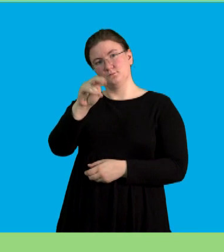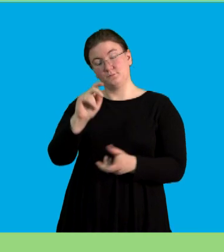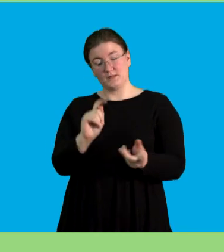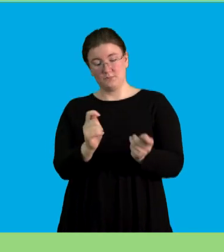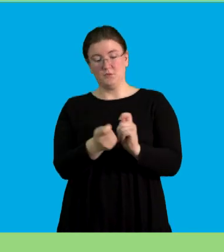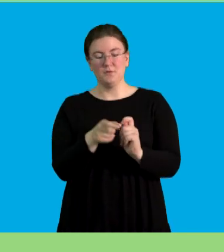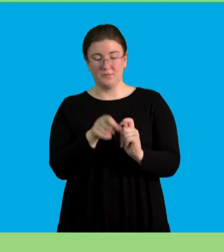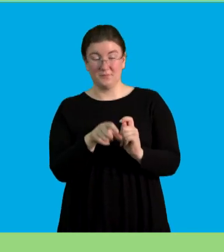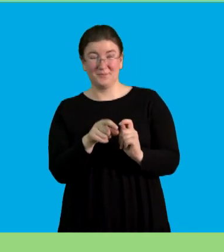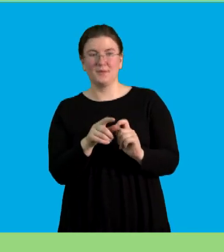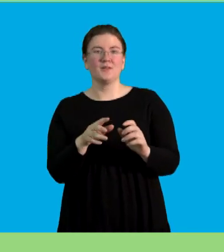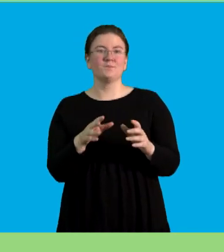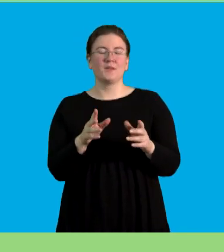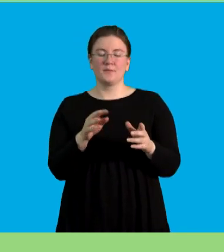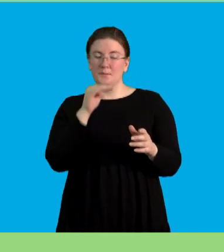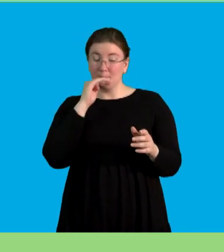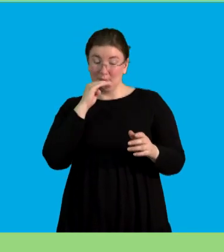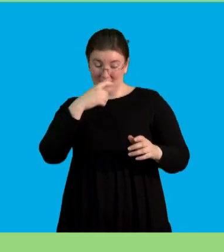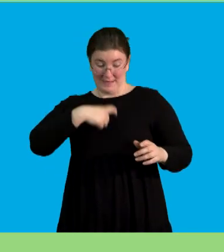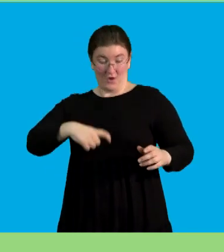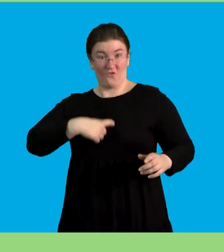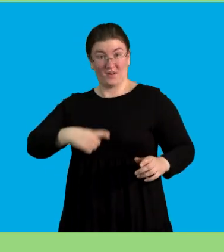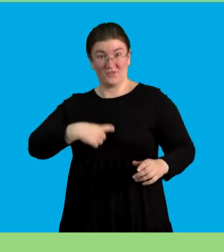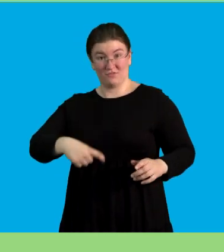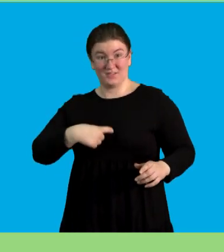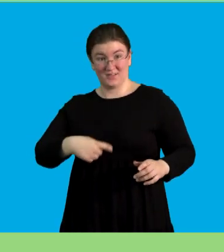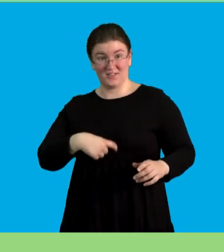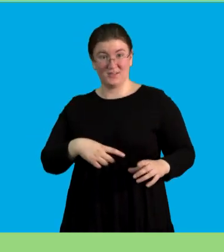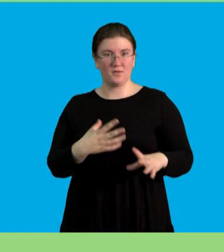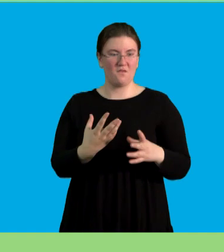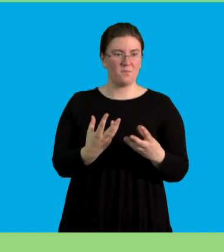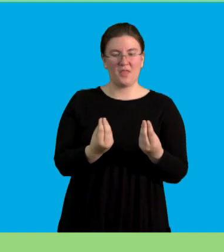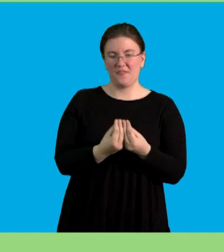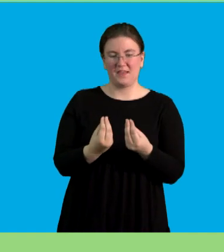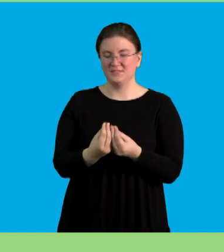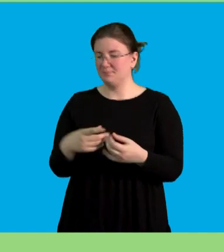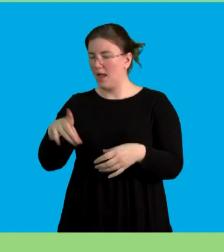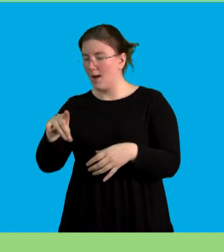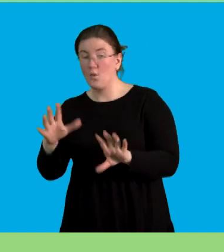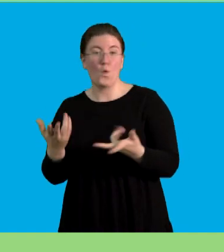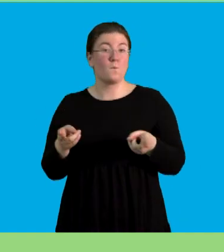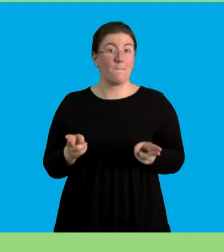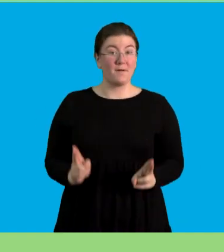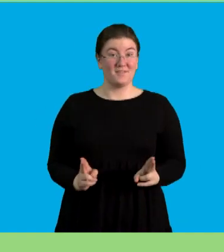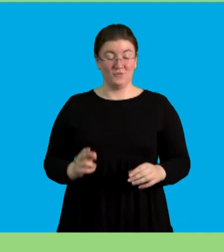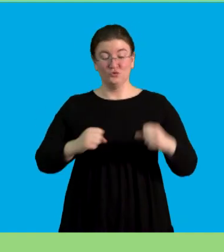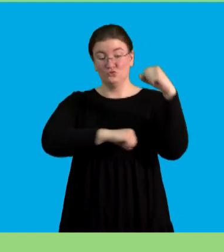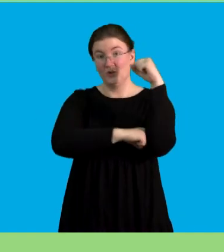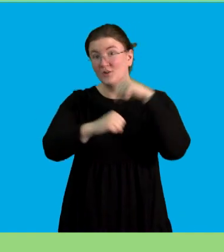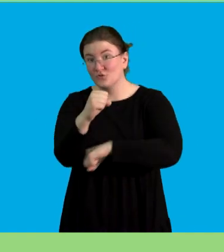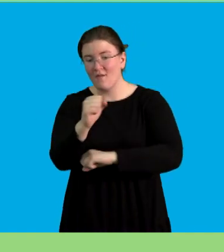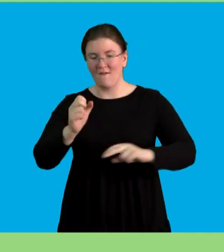functional, and behavioral characteristics of organisms in a species.